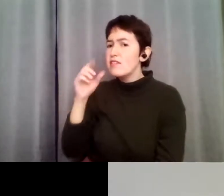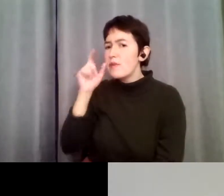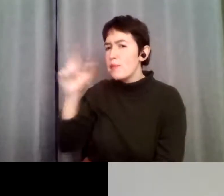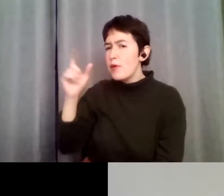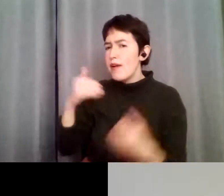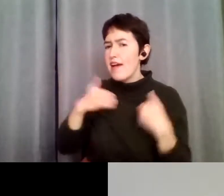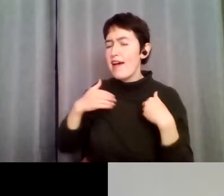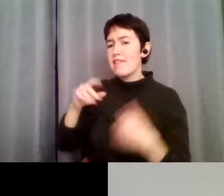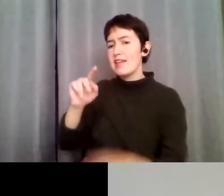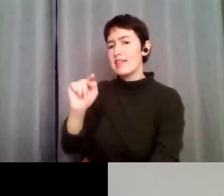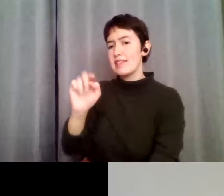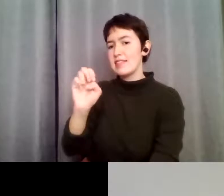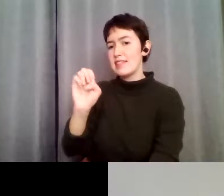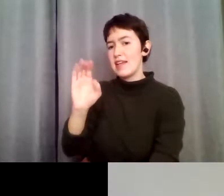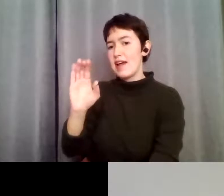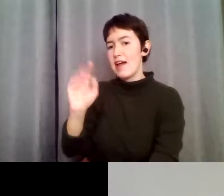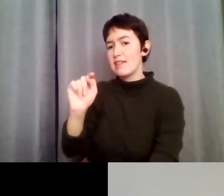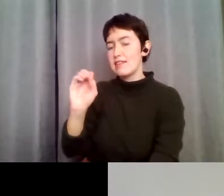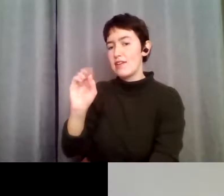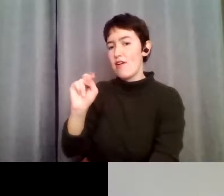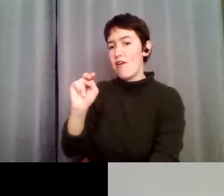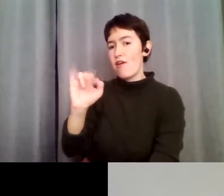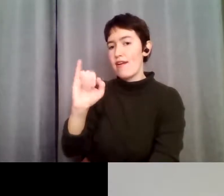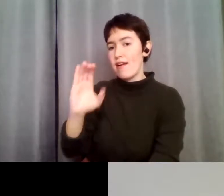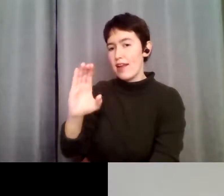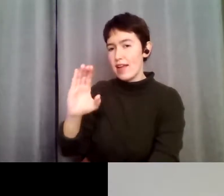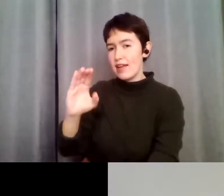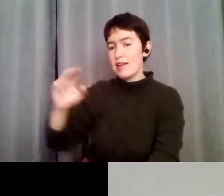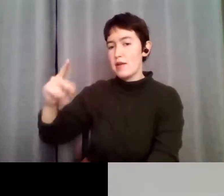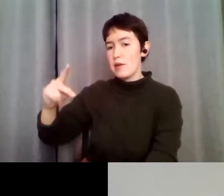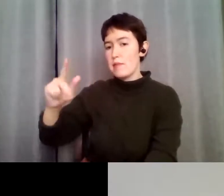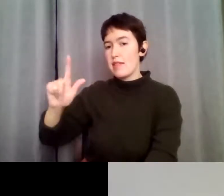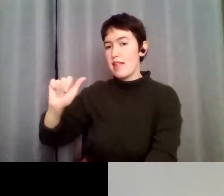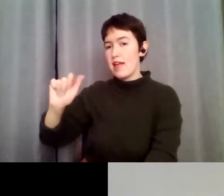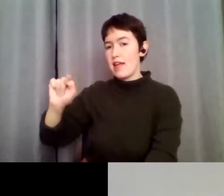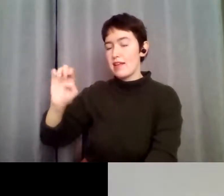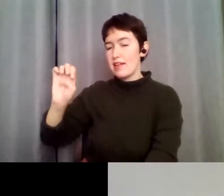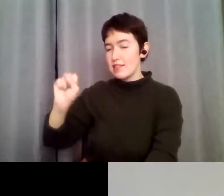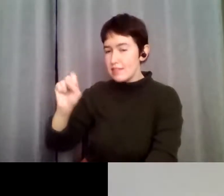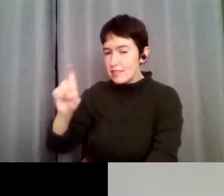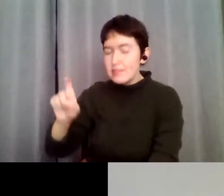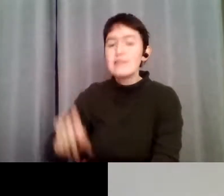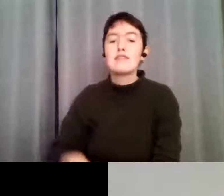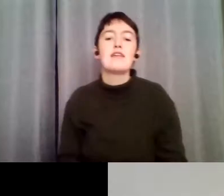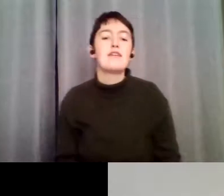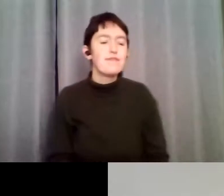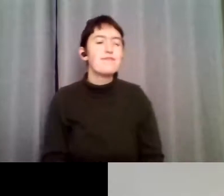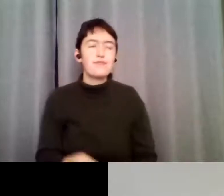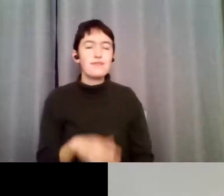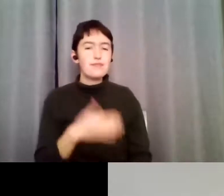Yeah, no, that's a really good question. That was this was sort of one of the first questions that